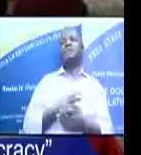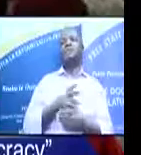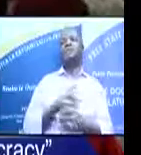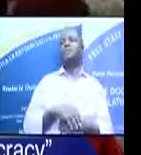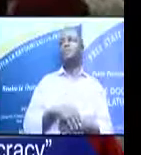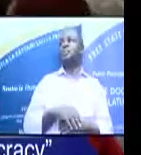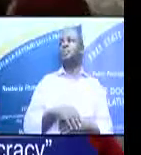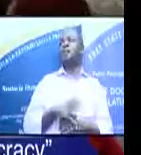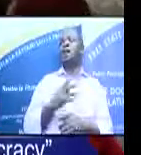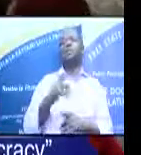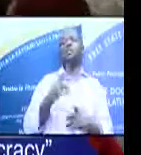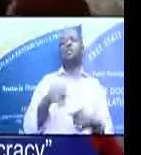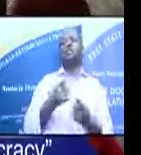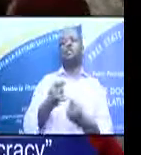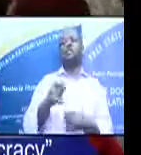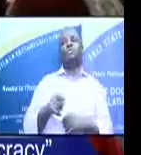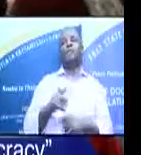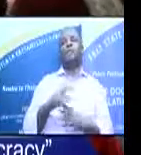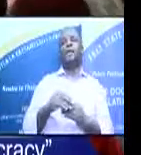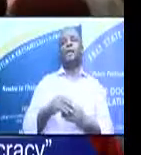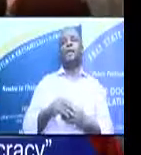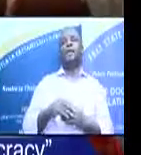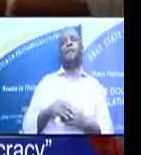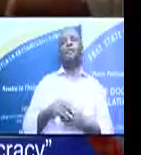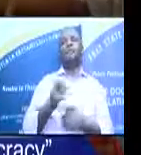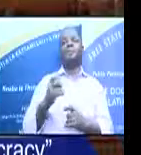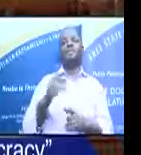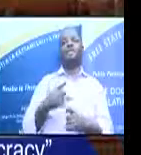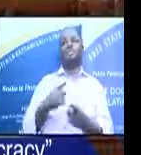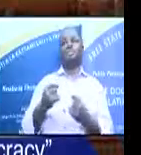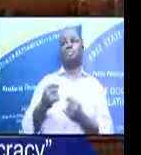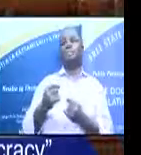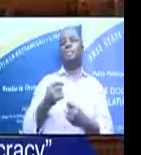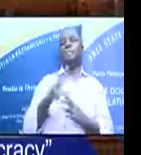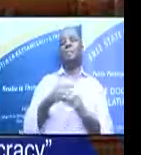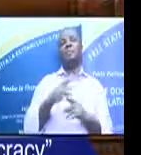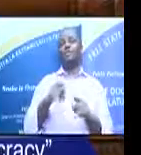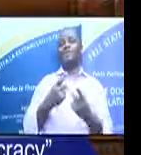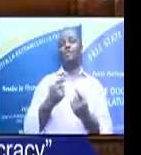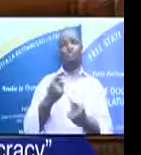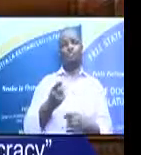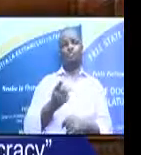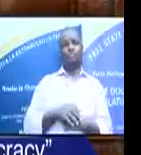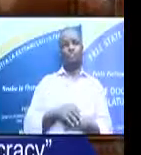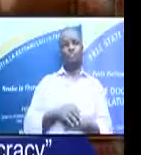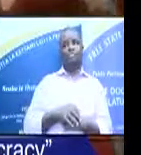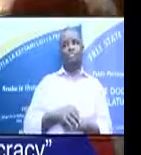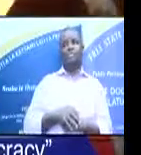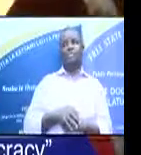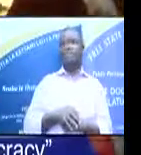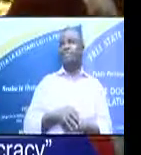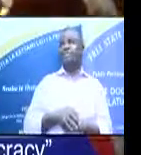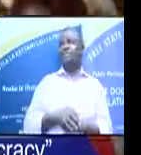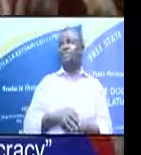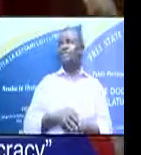You don't do that, Honorable Khakau. Everybody must be treated equally. Honorable Khakau, don't do that.